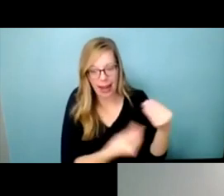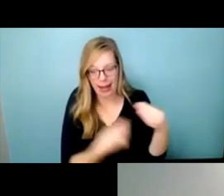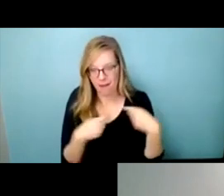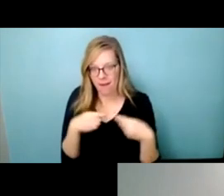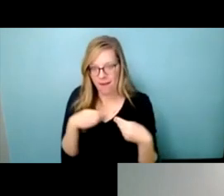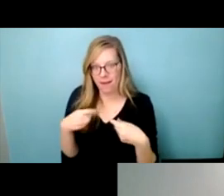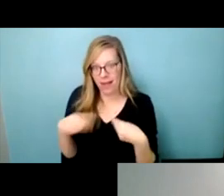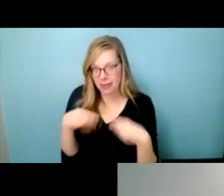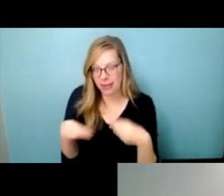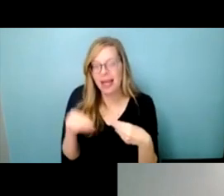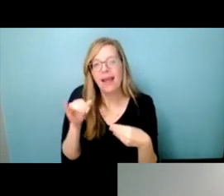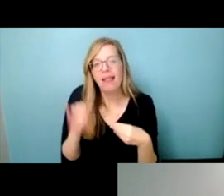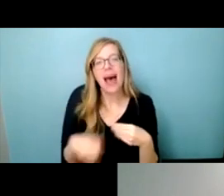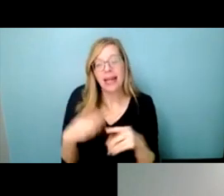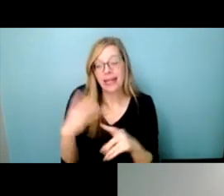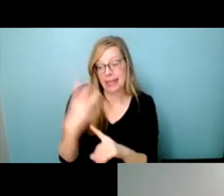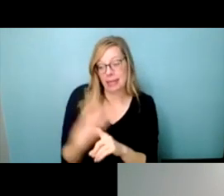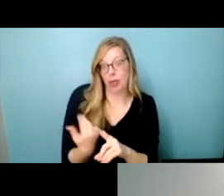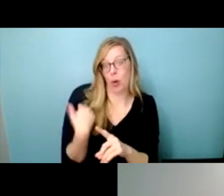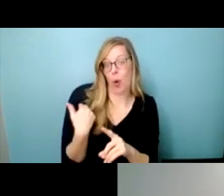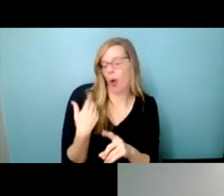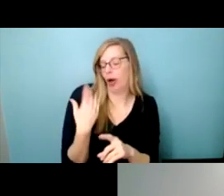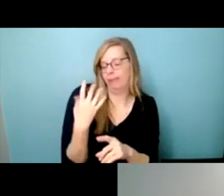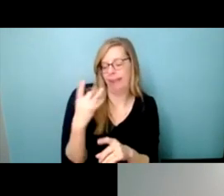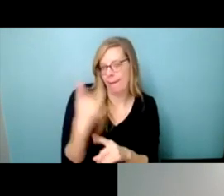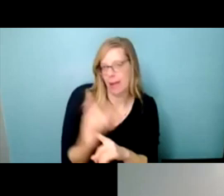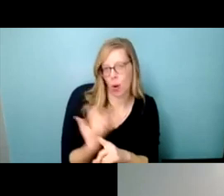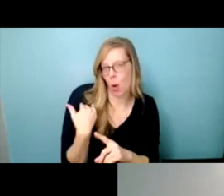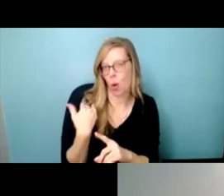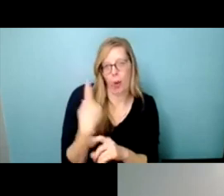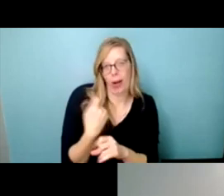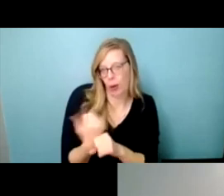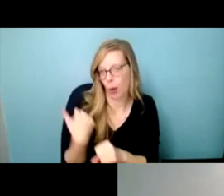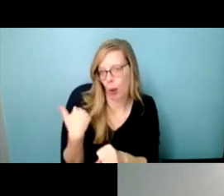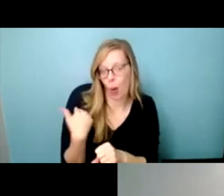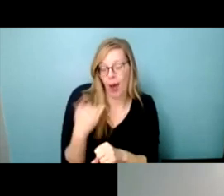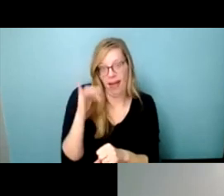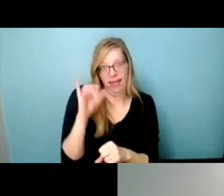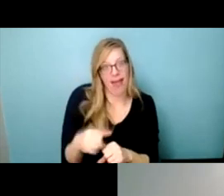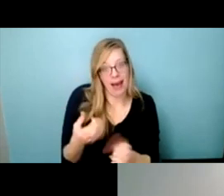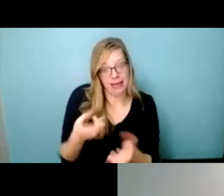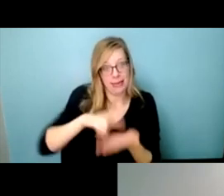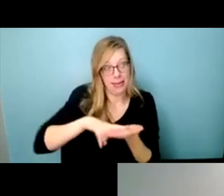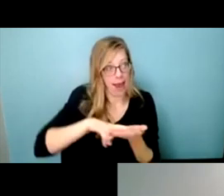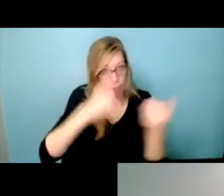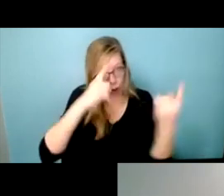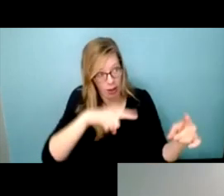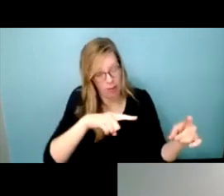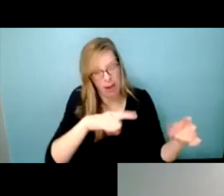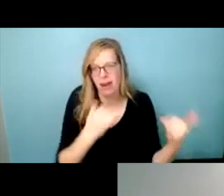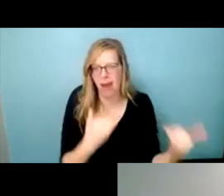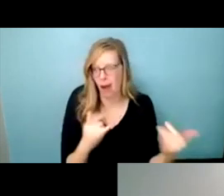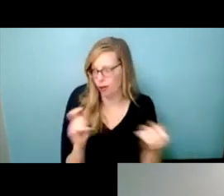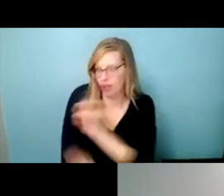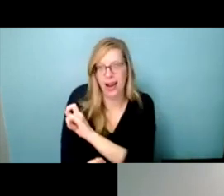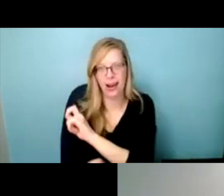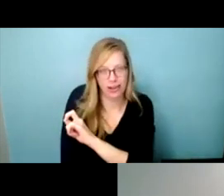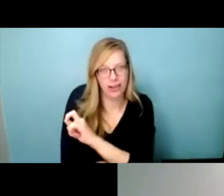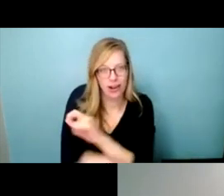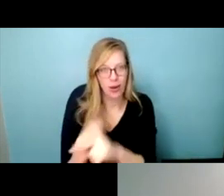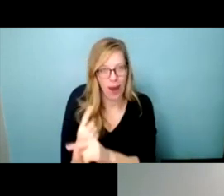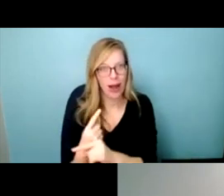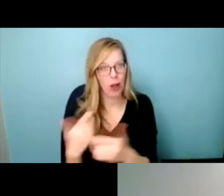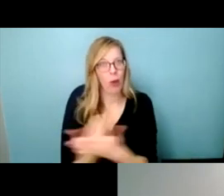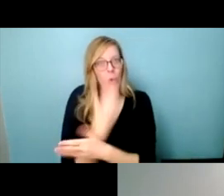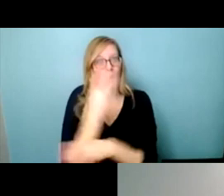agreement we signed like 6 months ago, 8 months ago, 1 year ago, doesn't really mean anything anymore. Things are different now. It's a new world